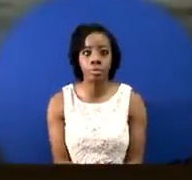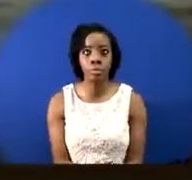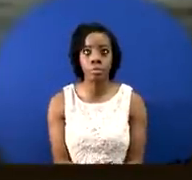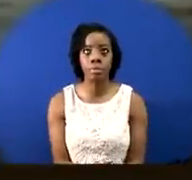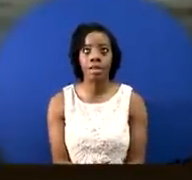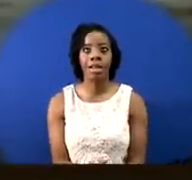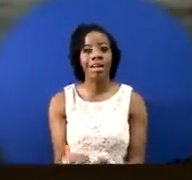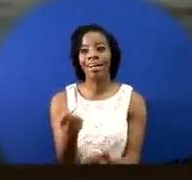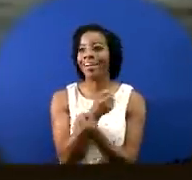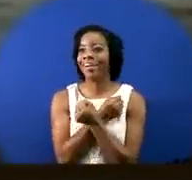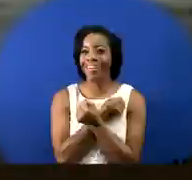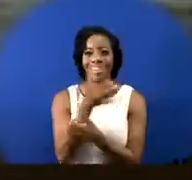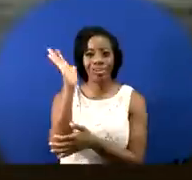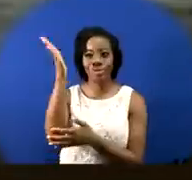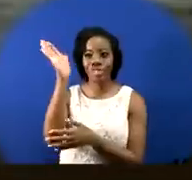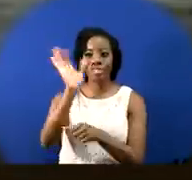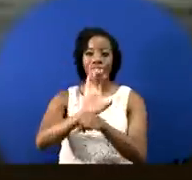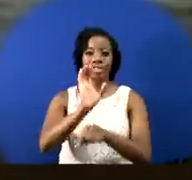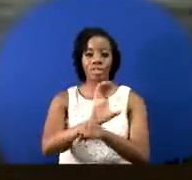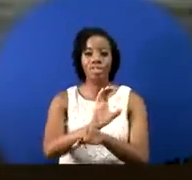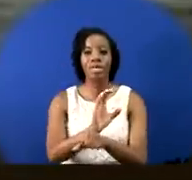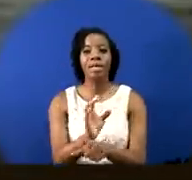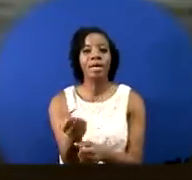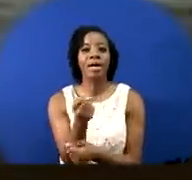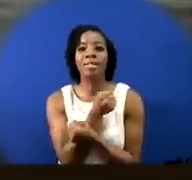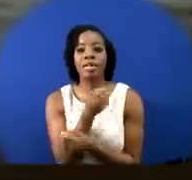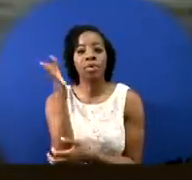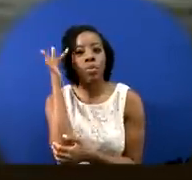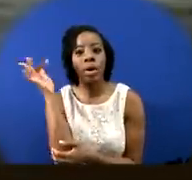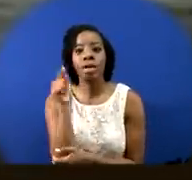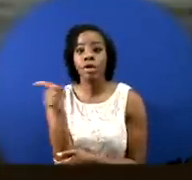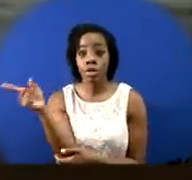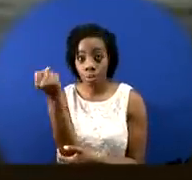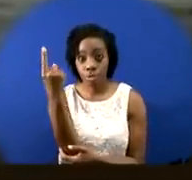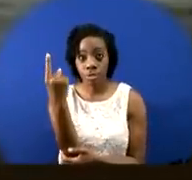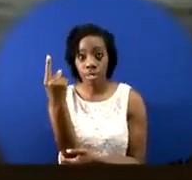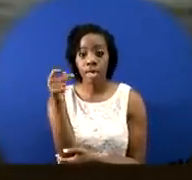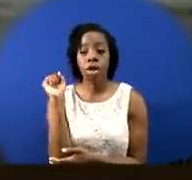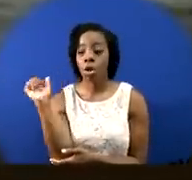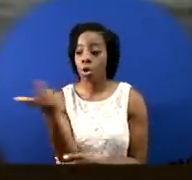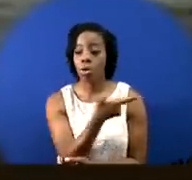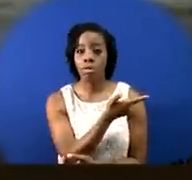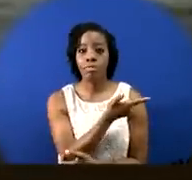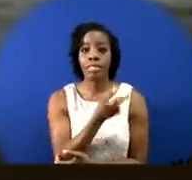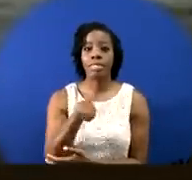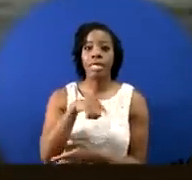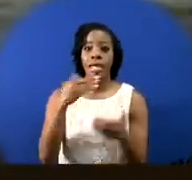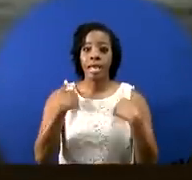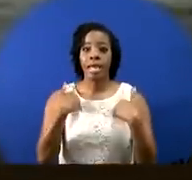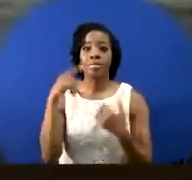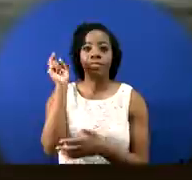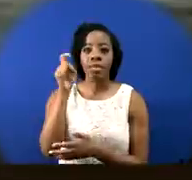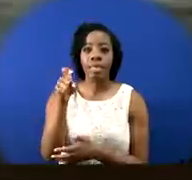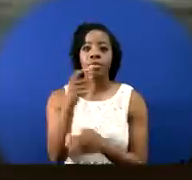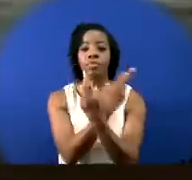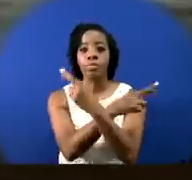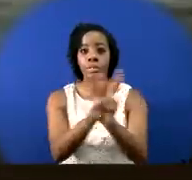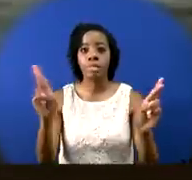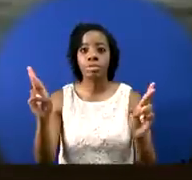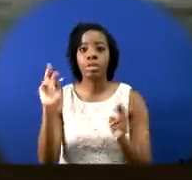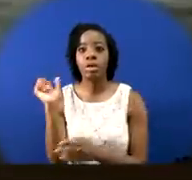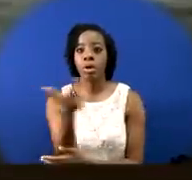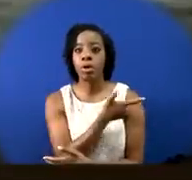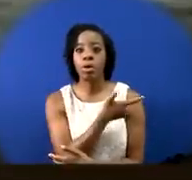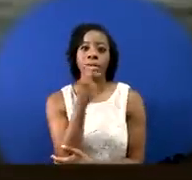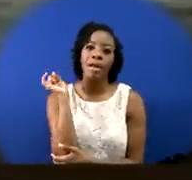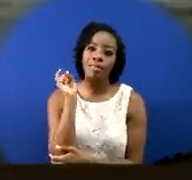I love preaching to this church, Pastor Lawson. I love it because you understand that all of us stand in need of redemption. All of us